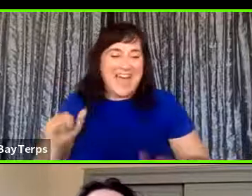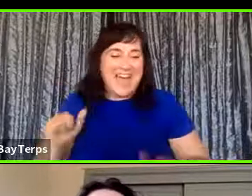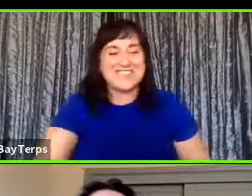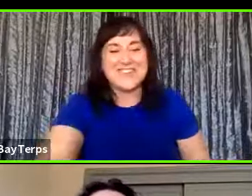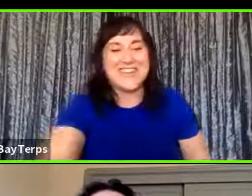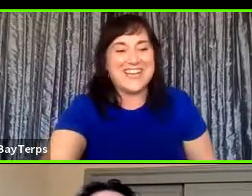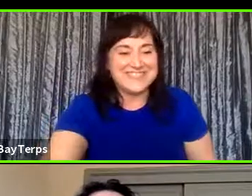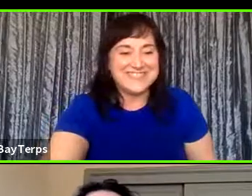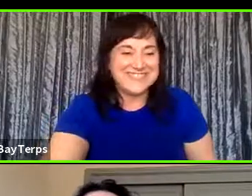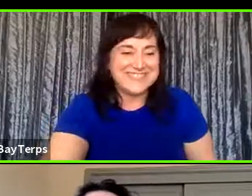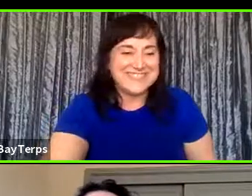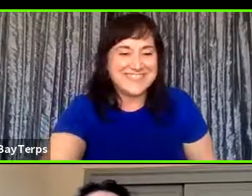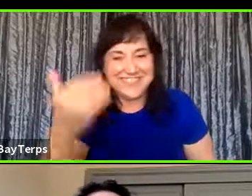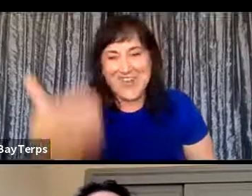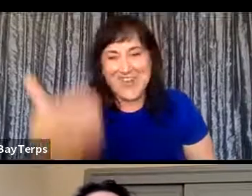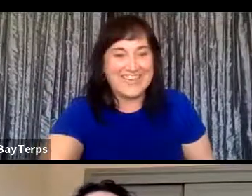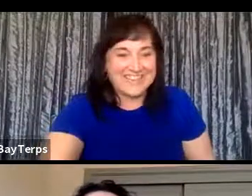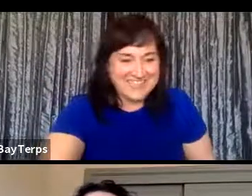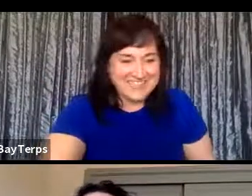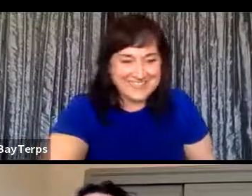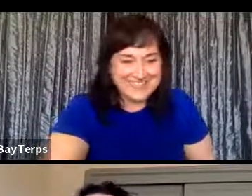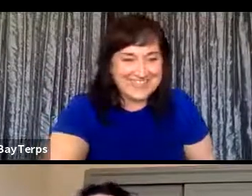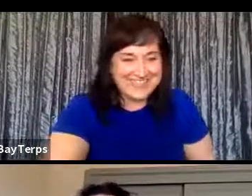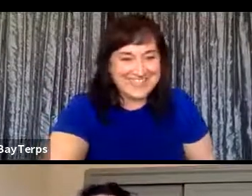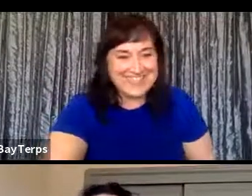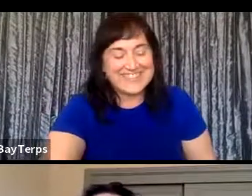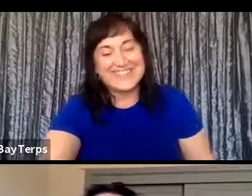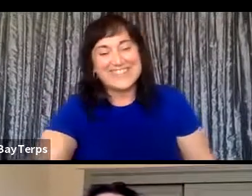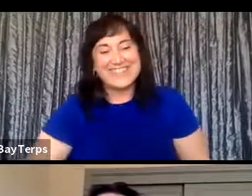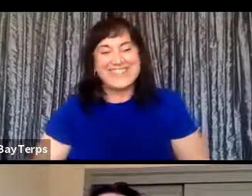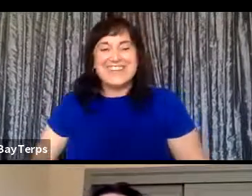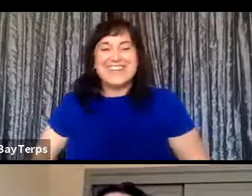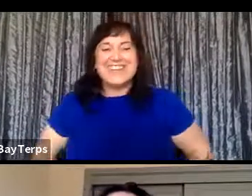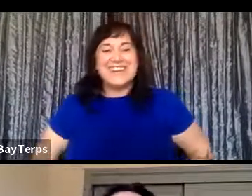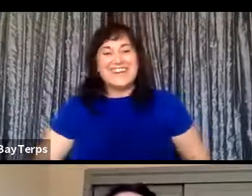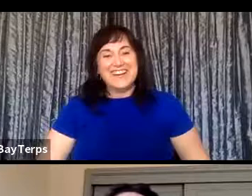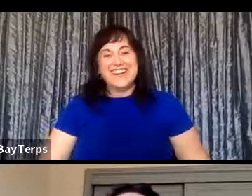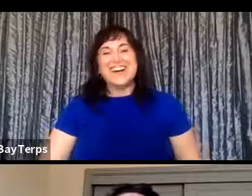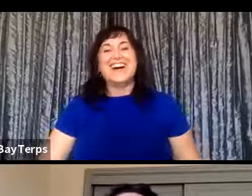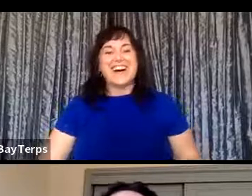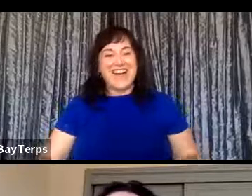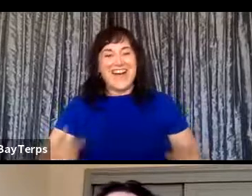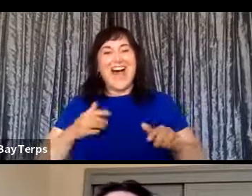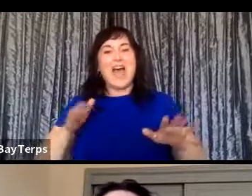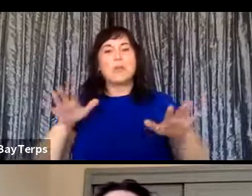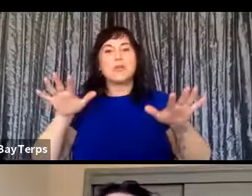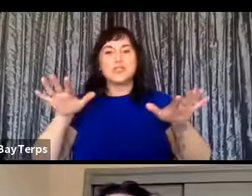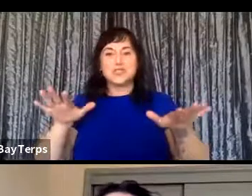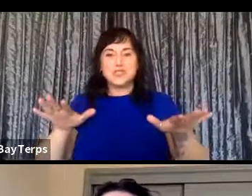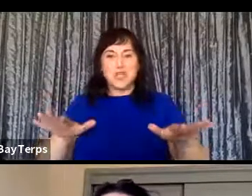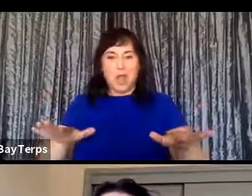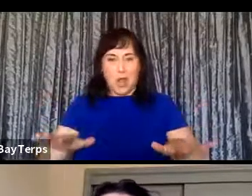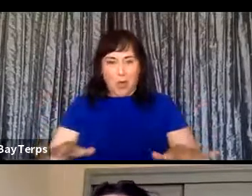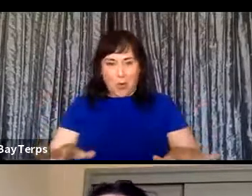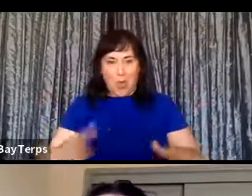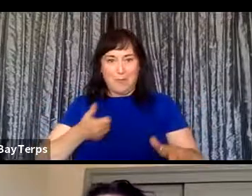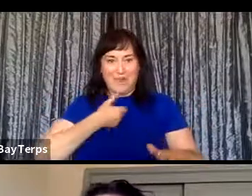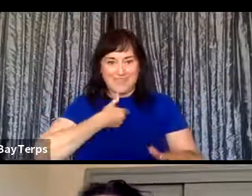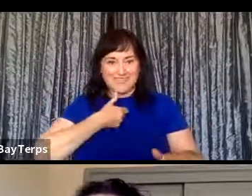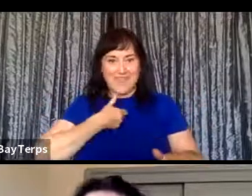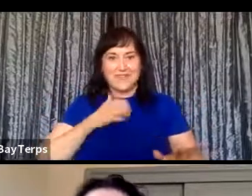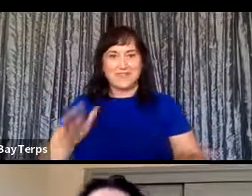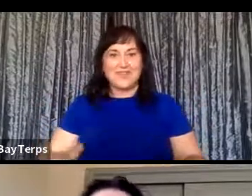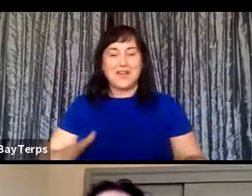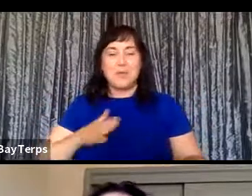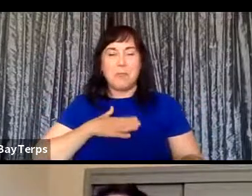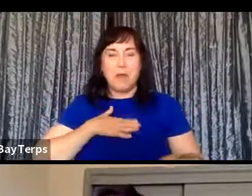so fast. Okay. Okay. Go ahead. As I said earlier on, I am going to slow my roll. My